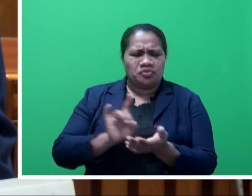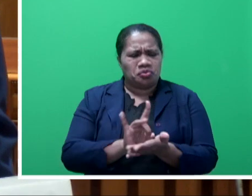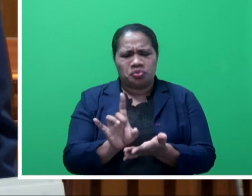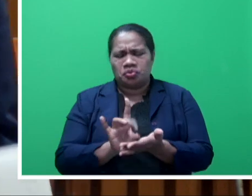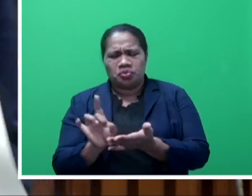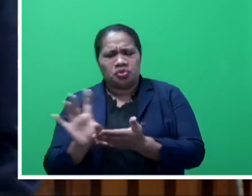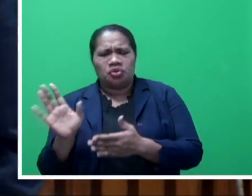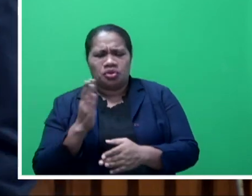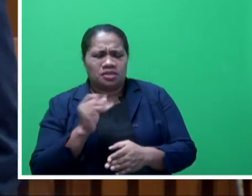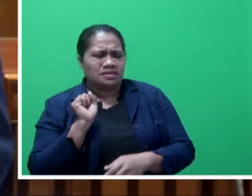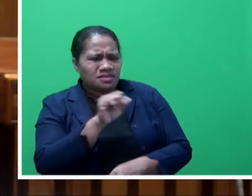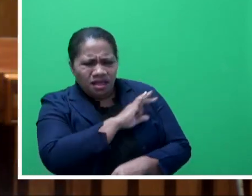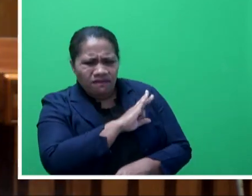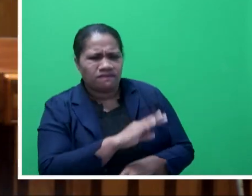staff.